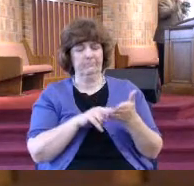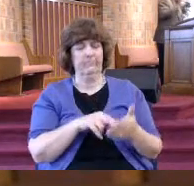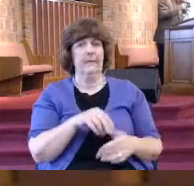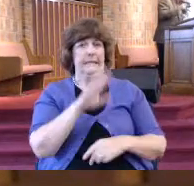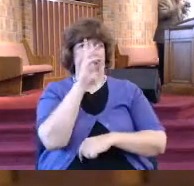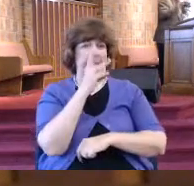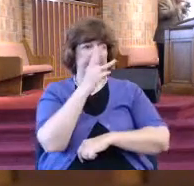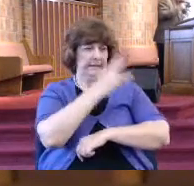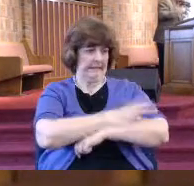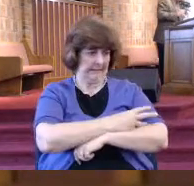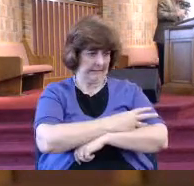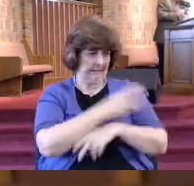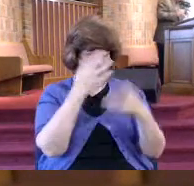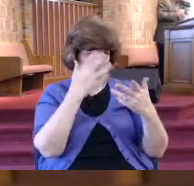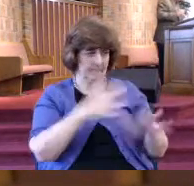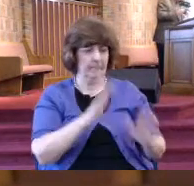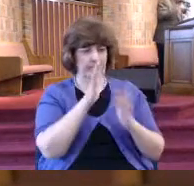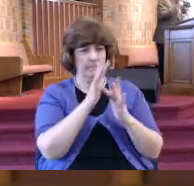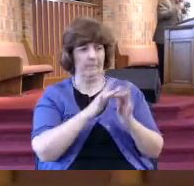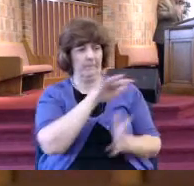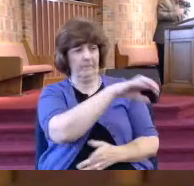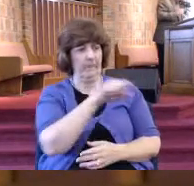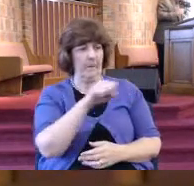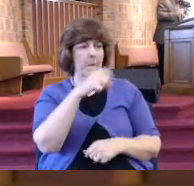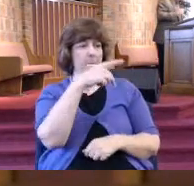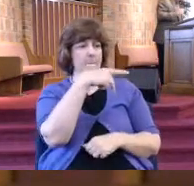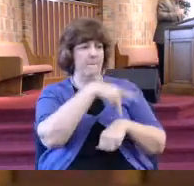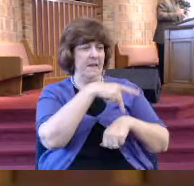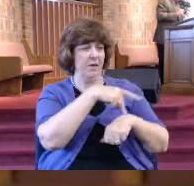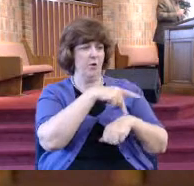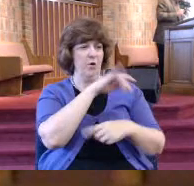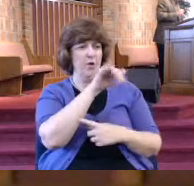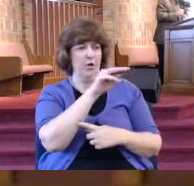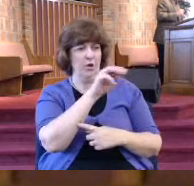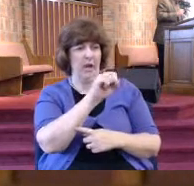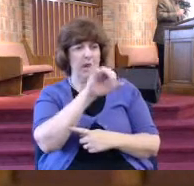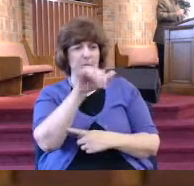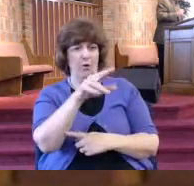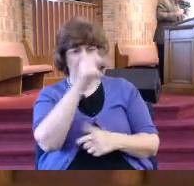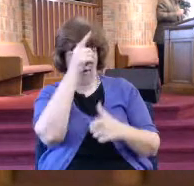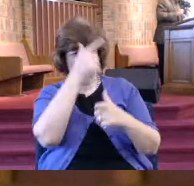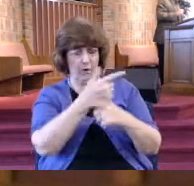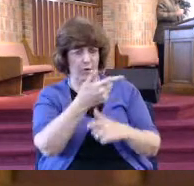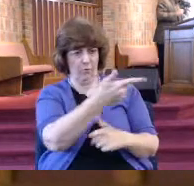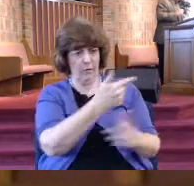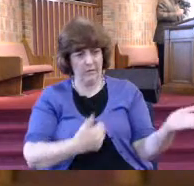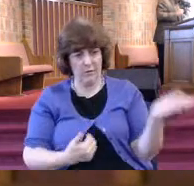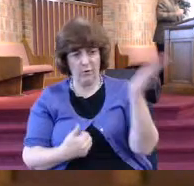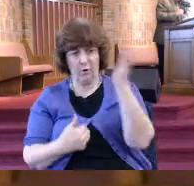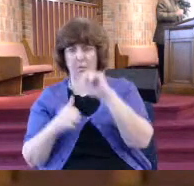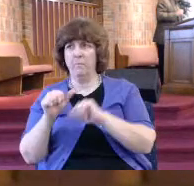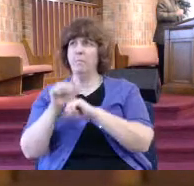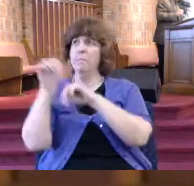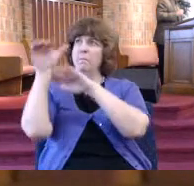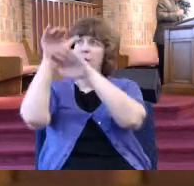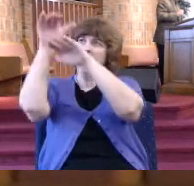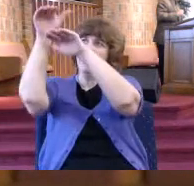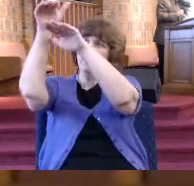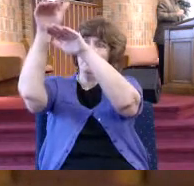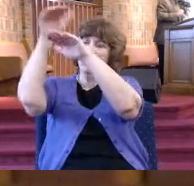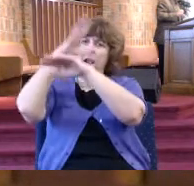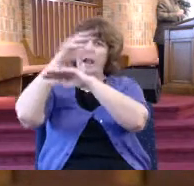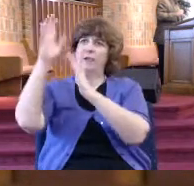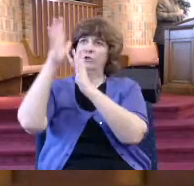Peter, James, and John, his brother, led them up on a high mountain by themselves, and He was transfigured before